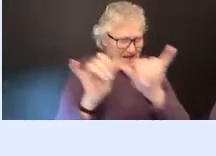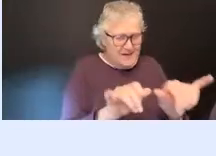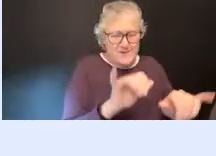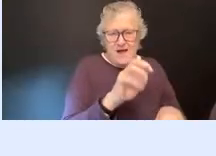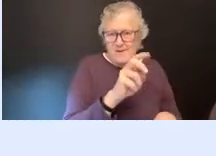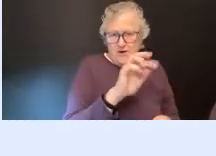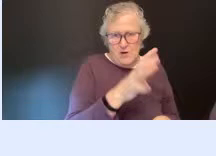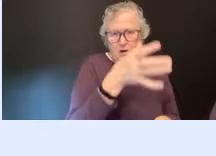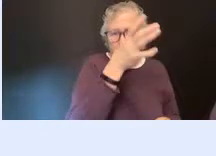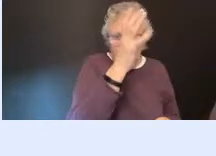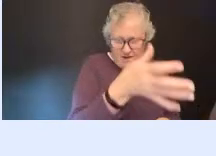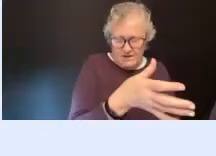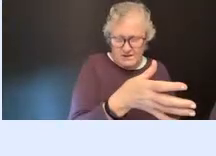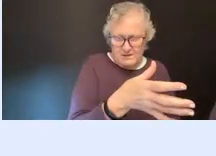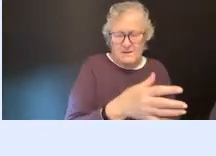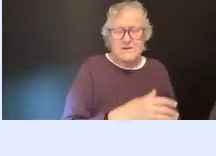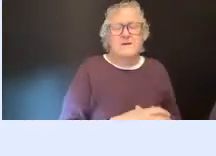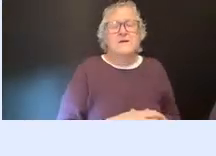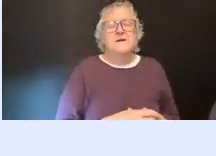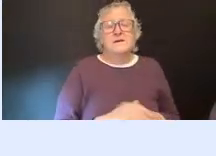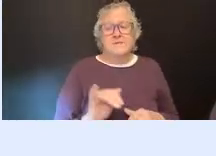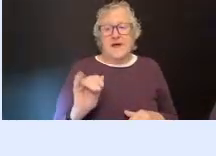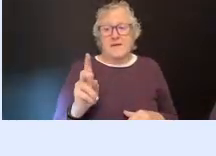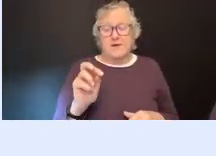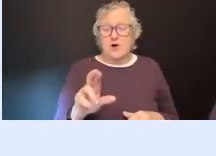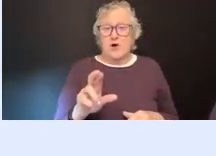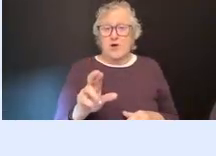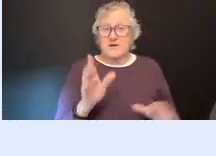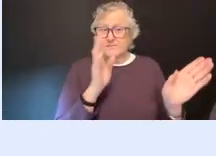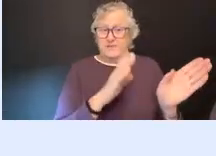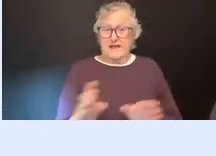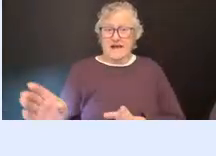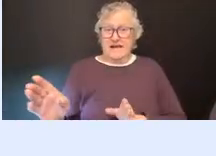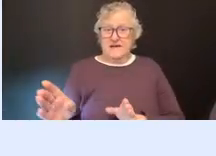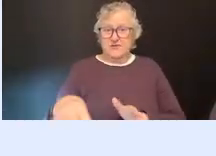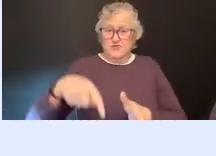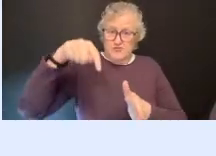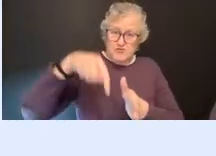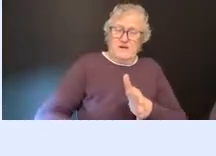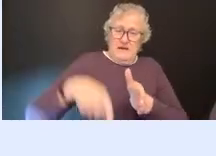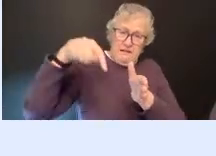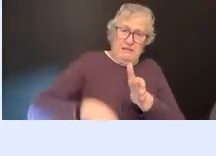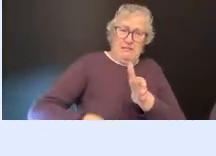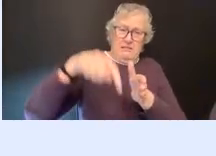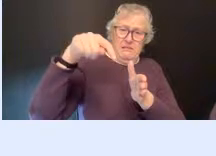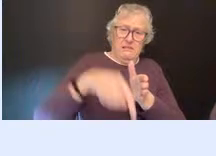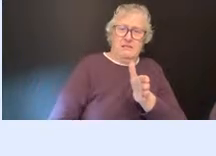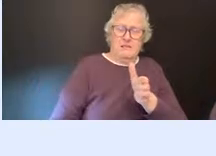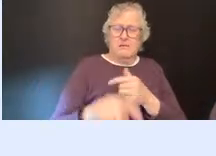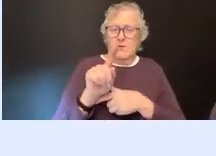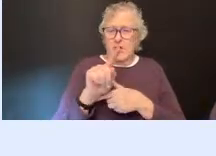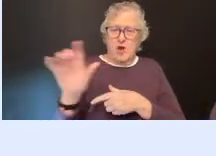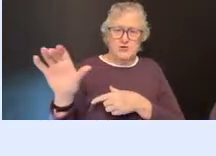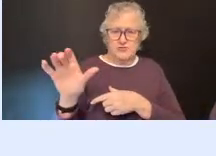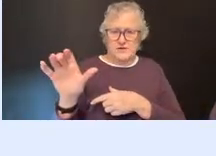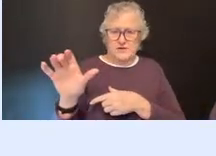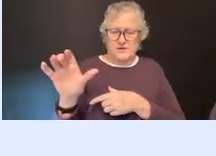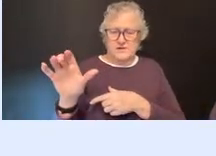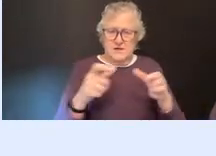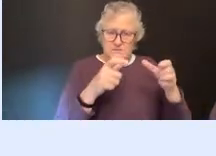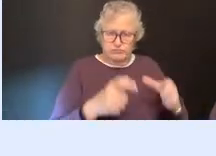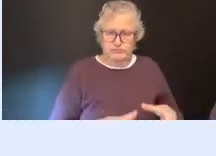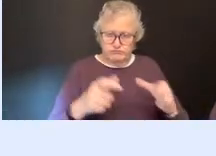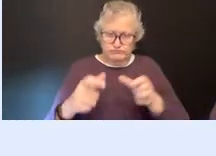hit rocks. The IBR plans to drill 100 shafts in unpredictable Columbia River bottom. Each drilled shaft